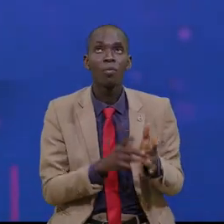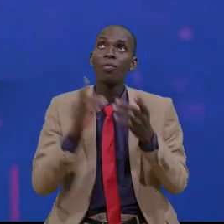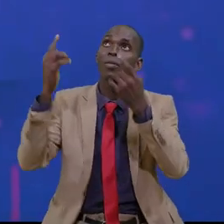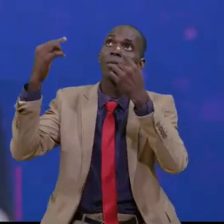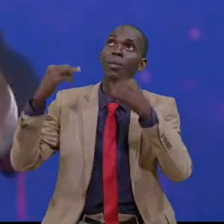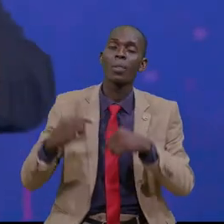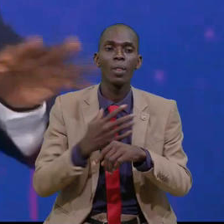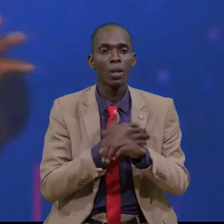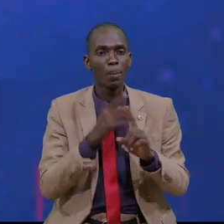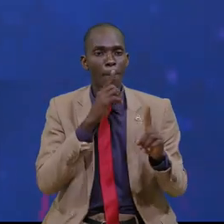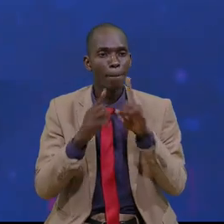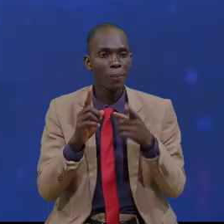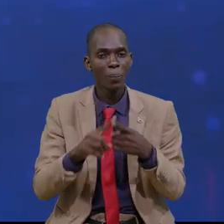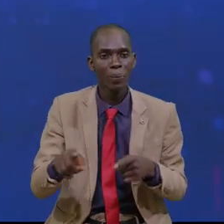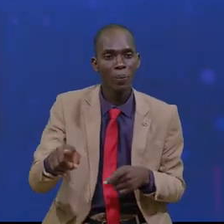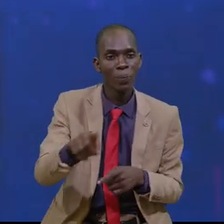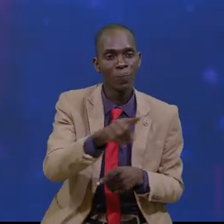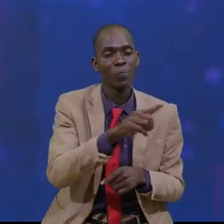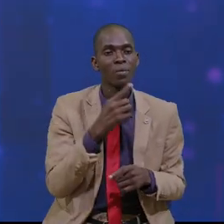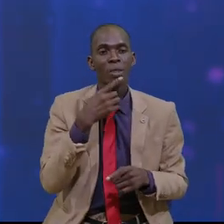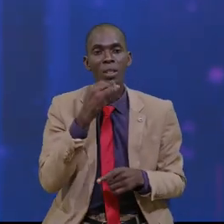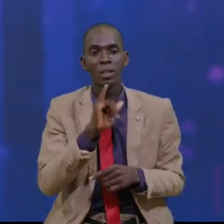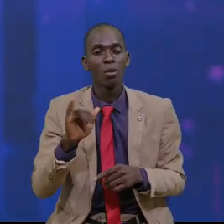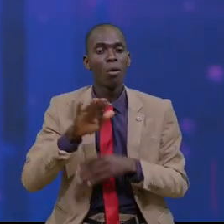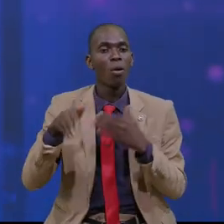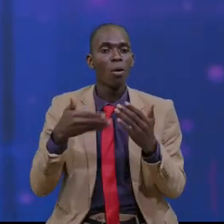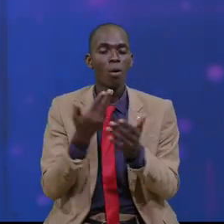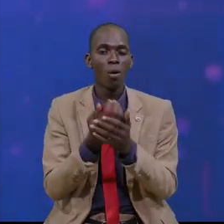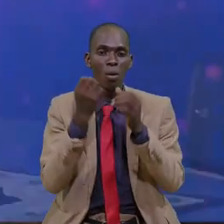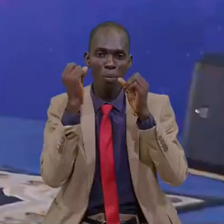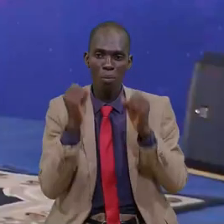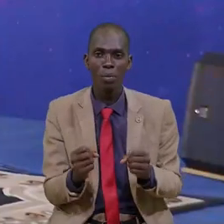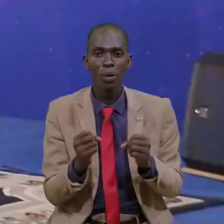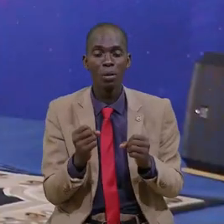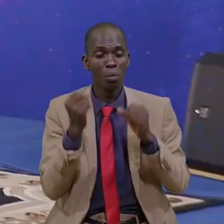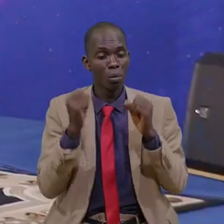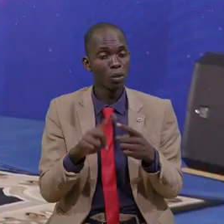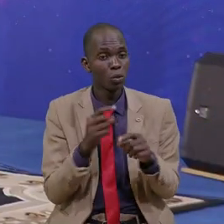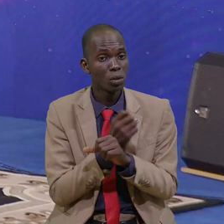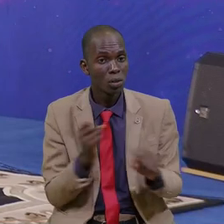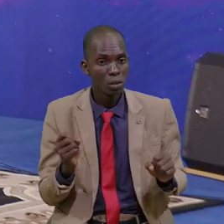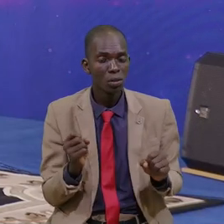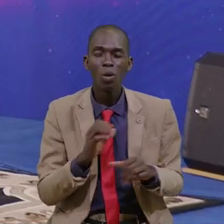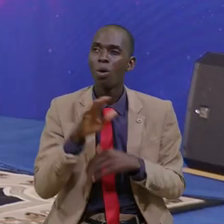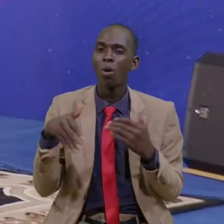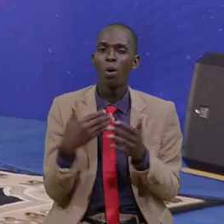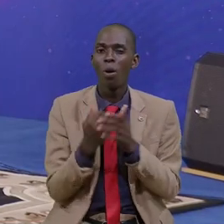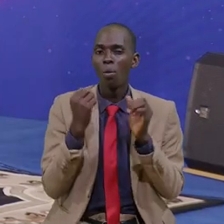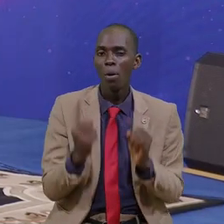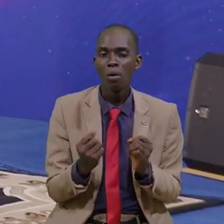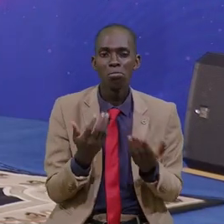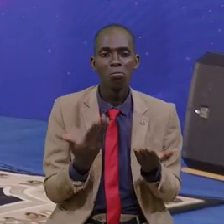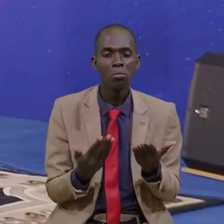spake unto them, saying, all power, power to save, all power, power to